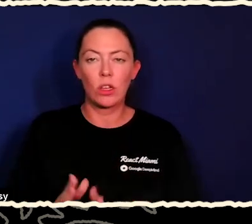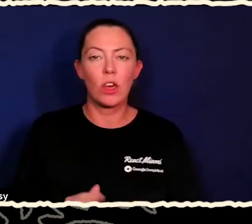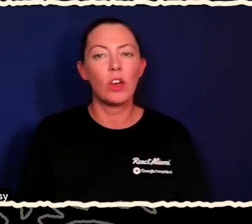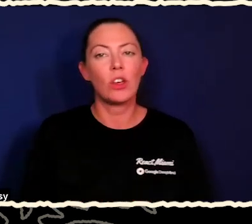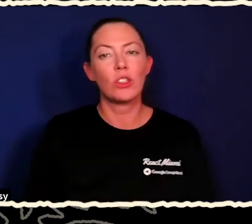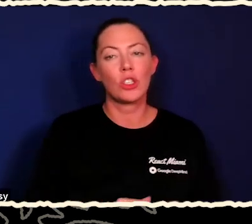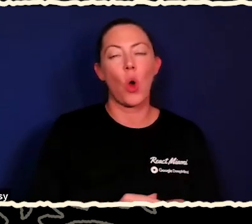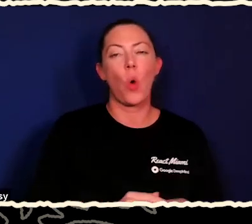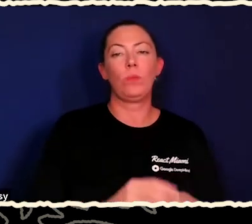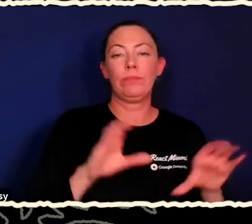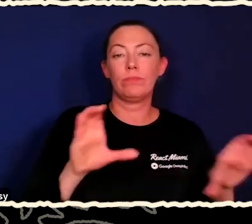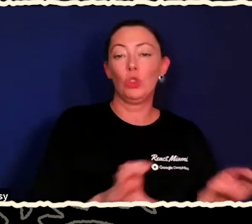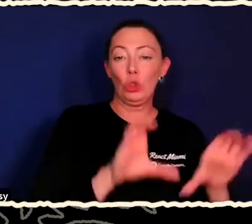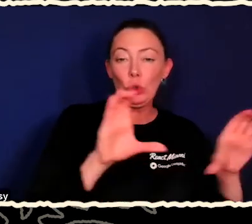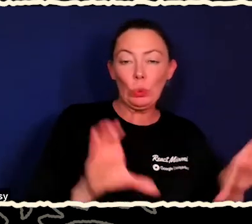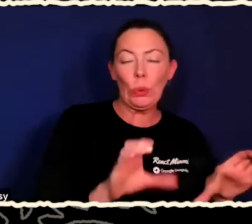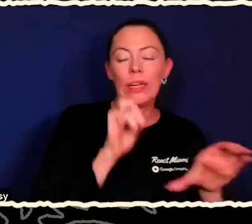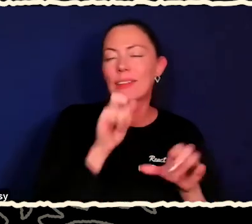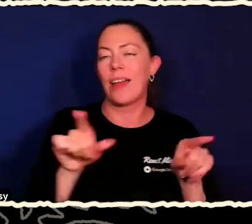integration.